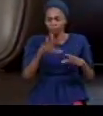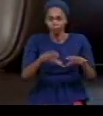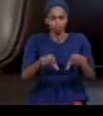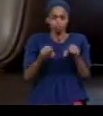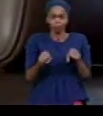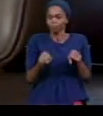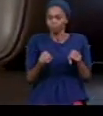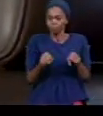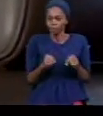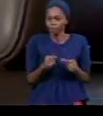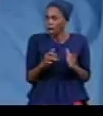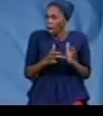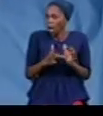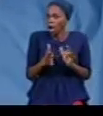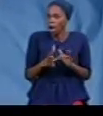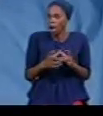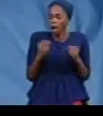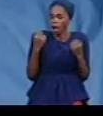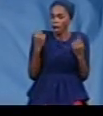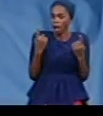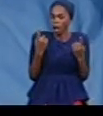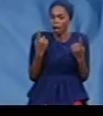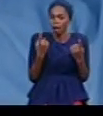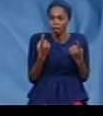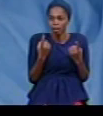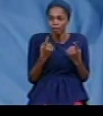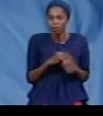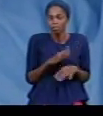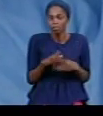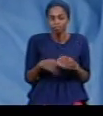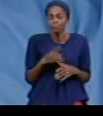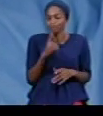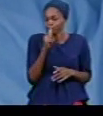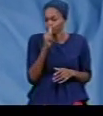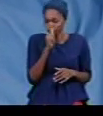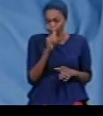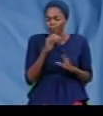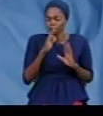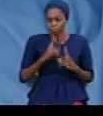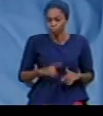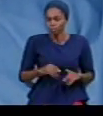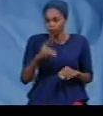Jesus. All of them react the same way when you tell them that they have been kidnapped.